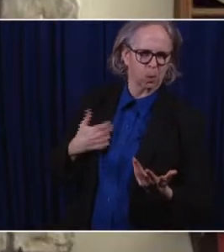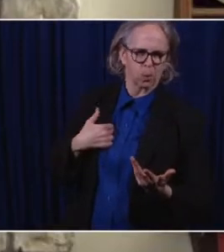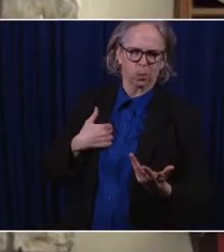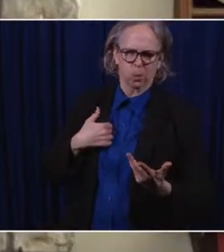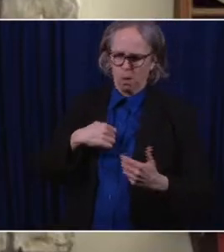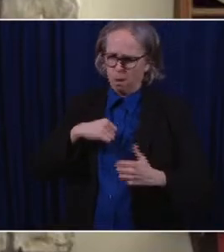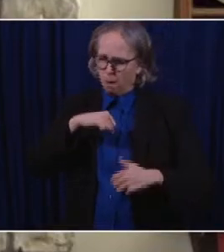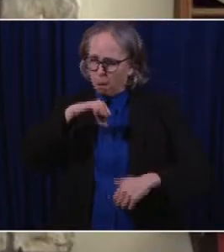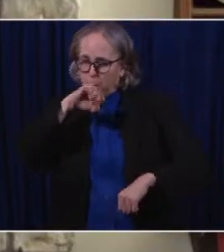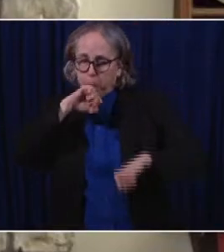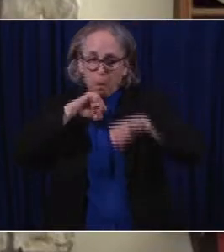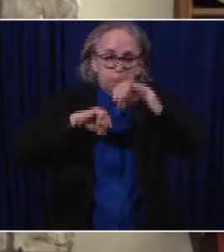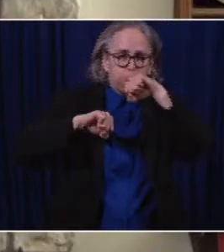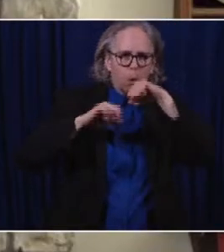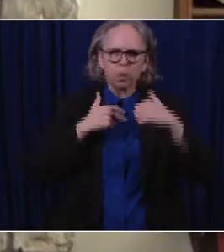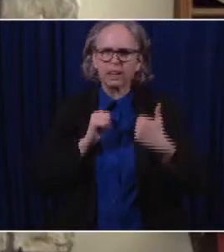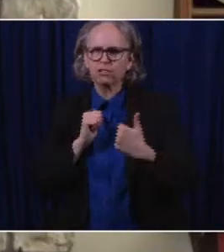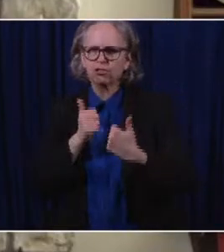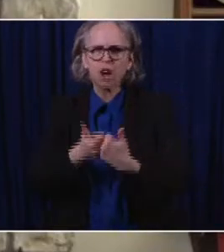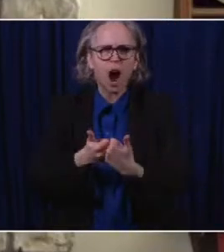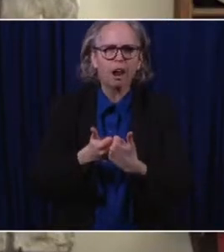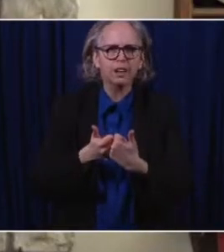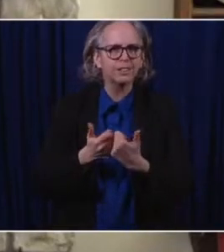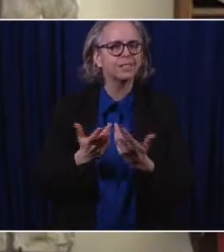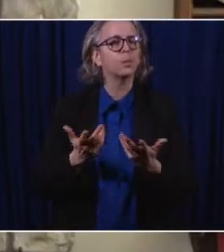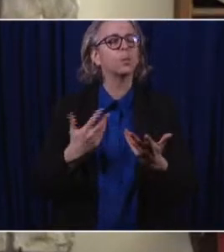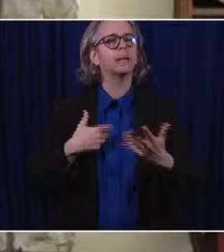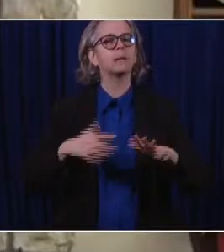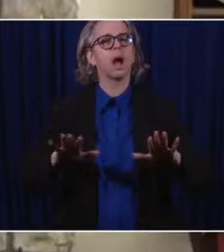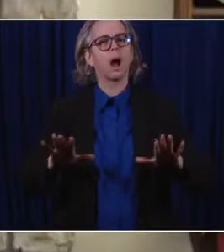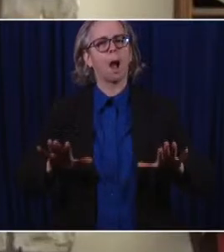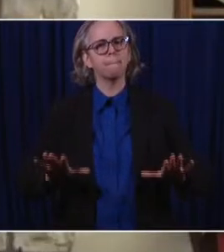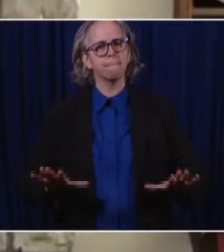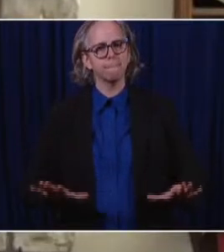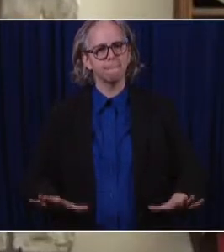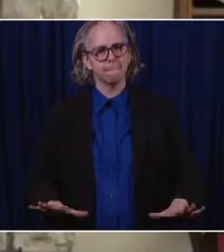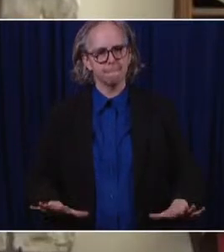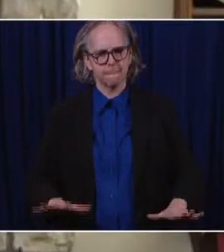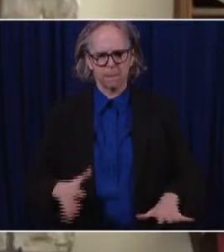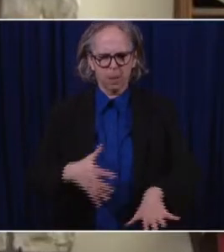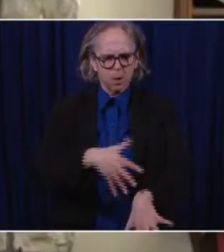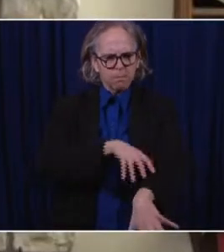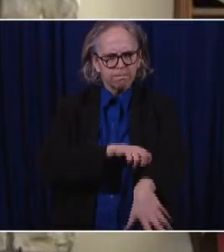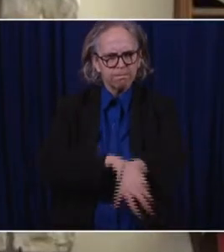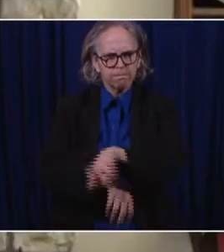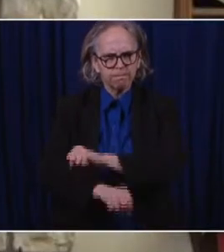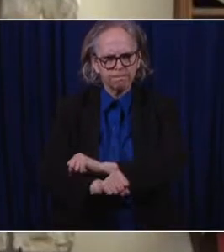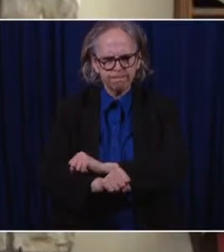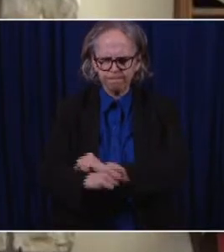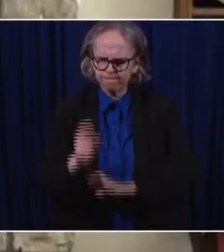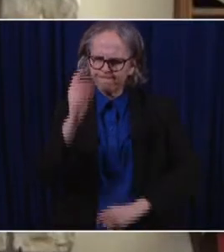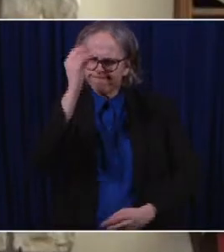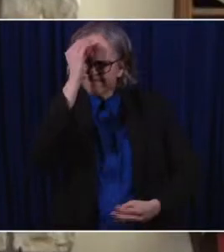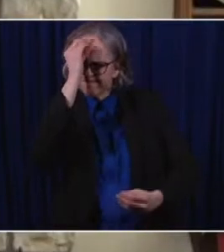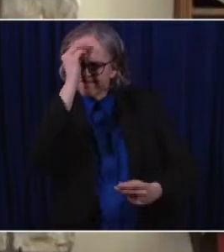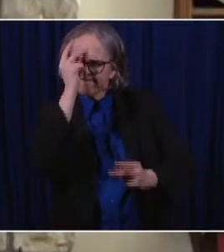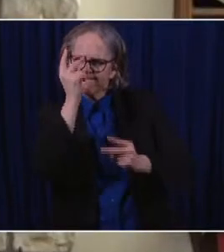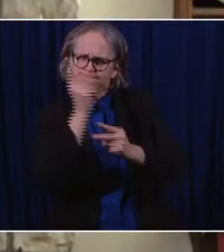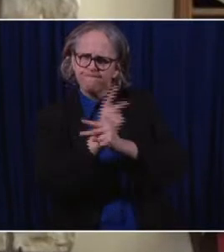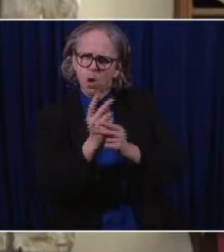Stay calm, roll up our sleeves, and work to solve the problem. And that's what we intend to